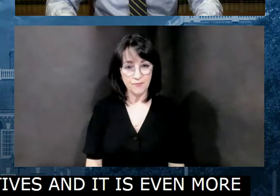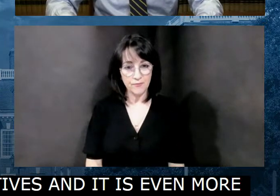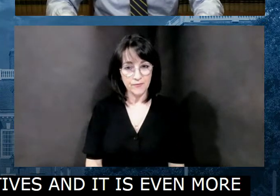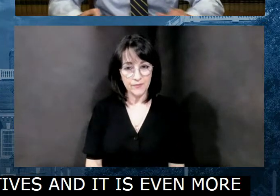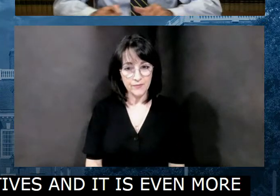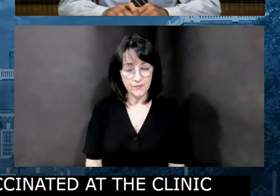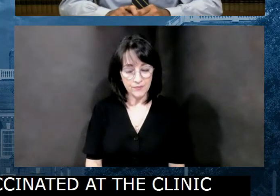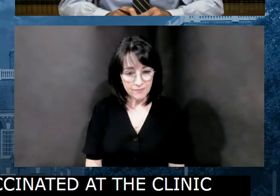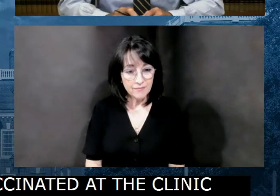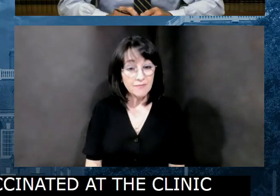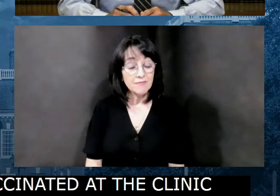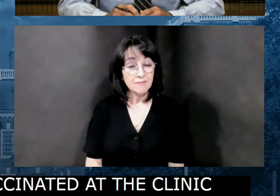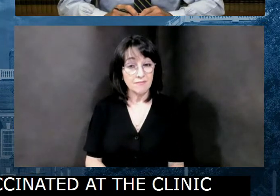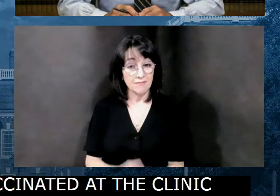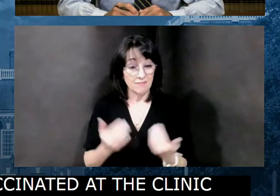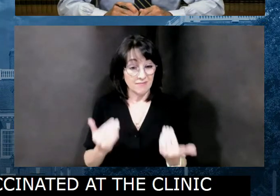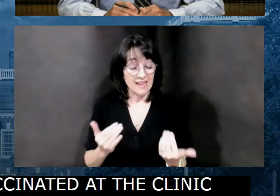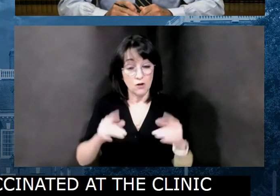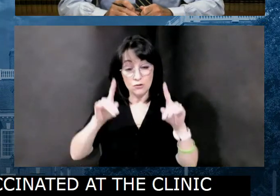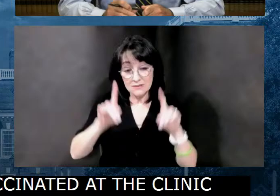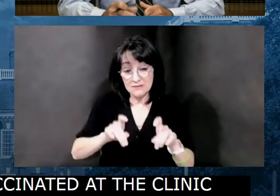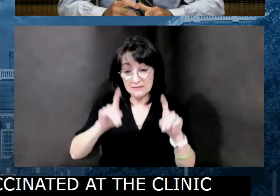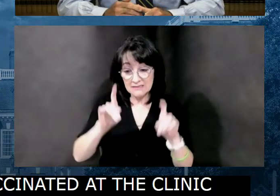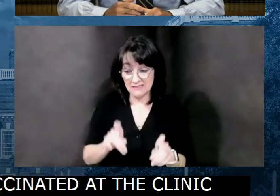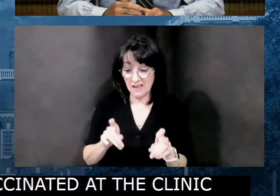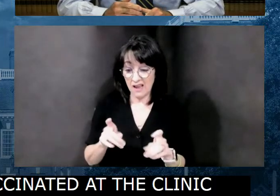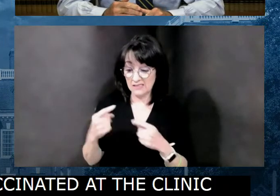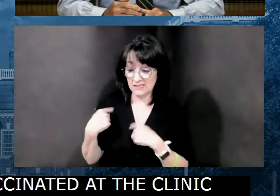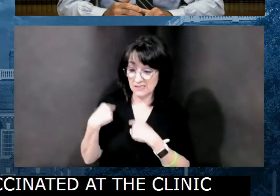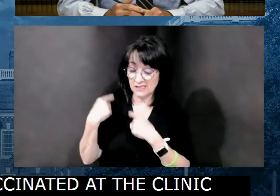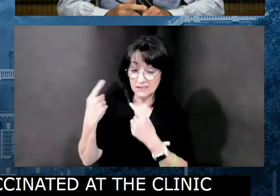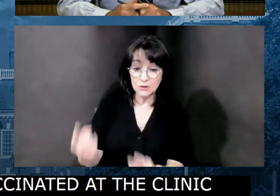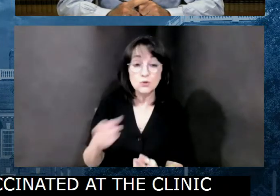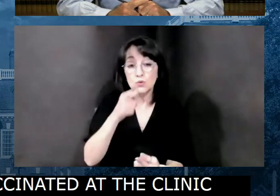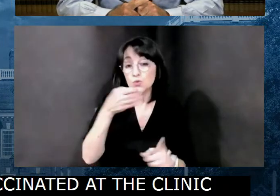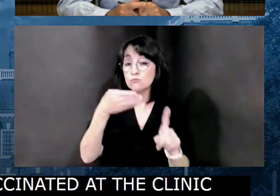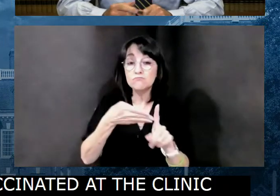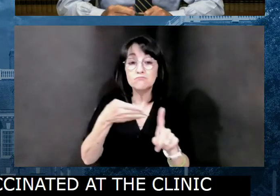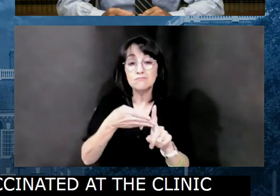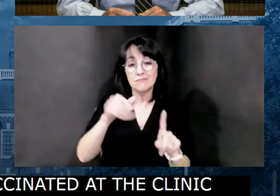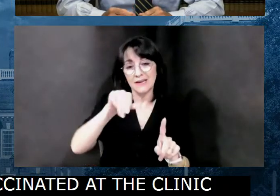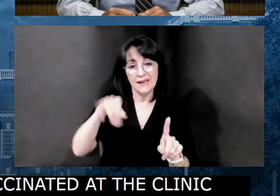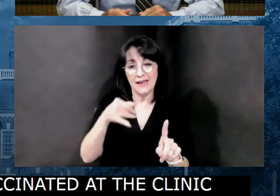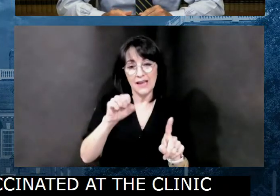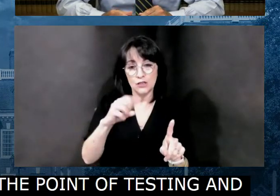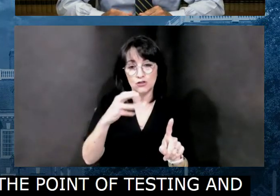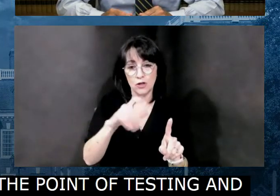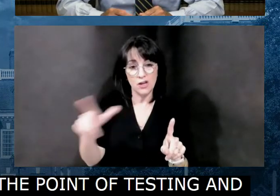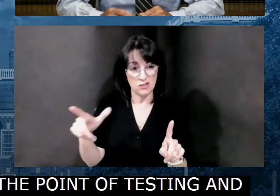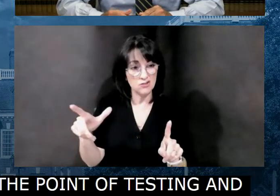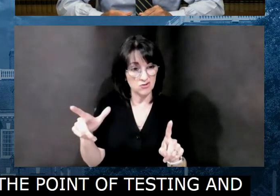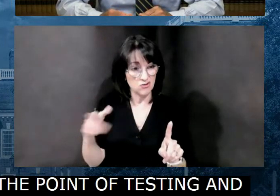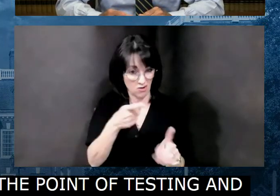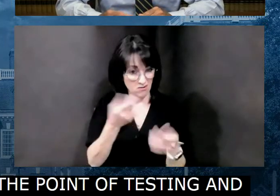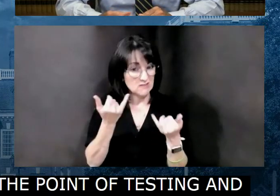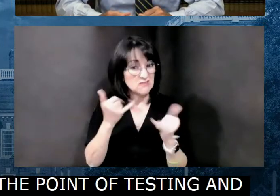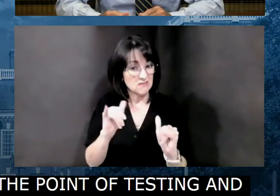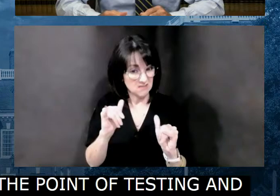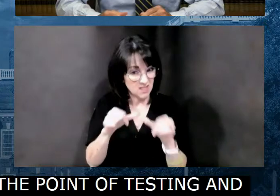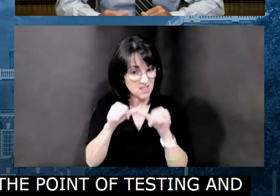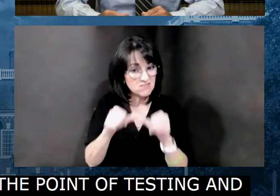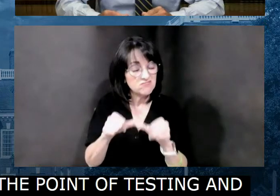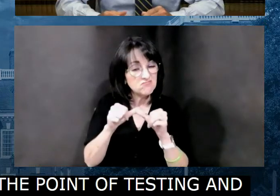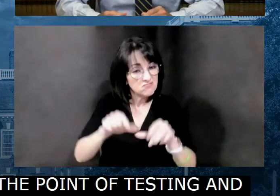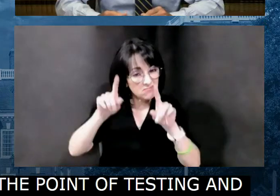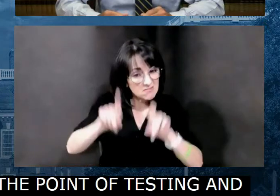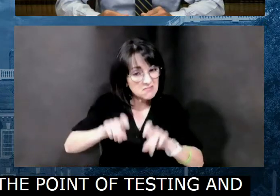and vaccination for months now has been AJ Shaw. AJ, we continue to test at pretty high levels, I think, considering that